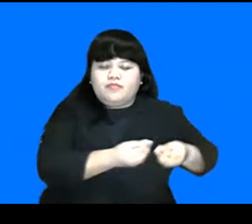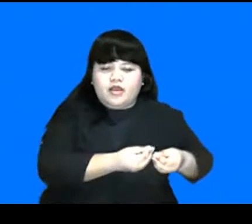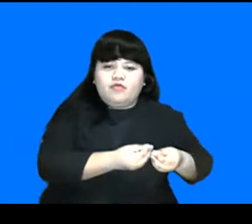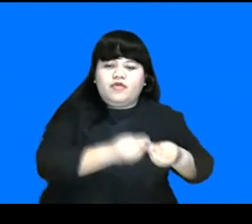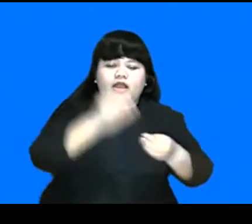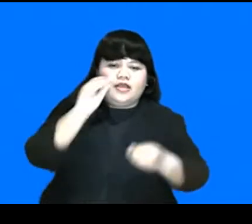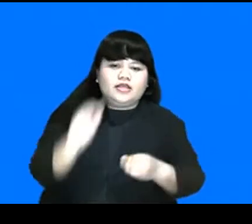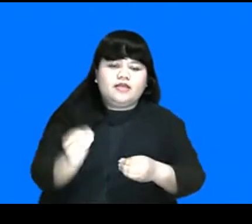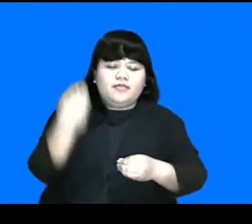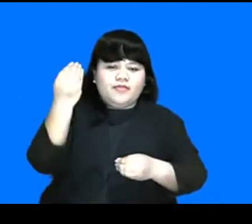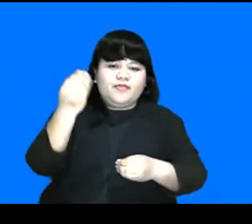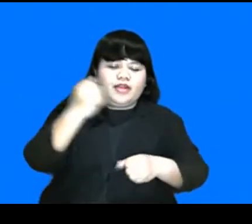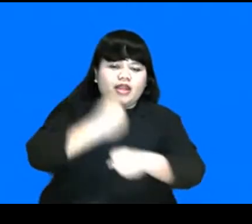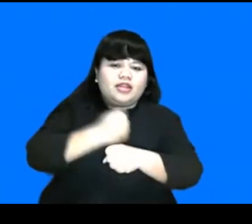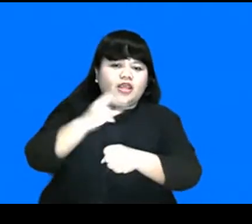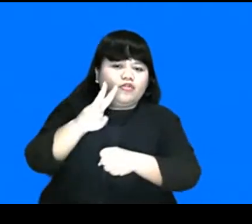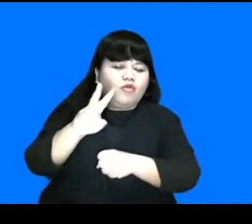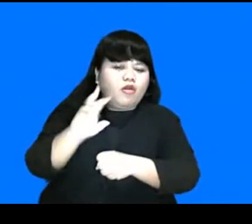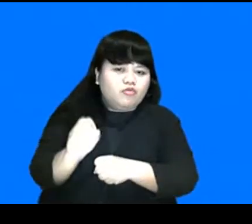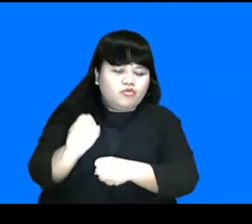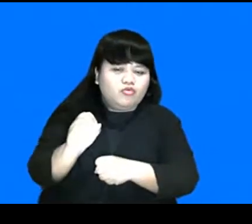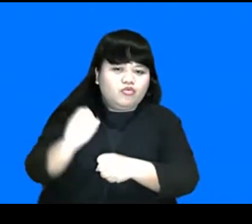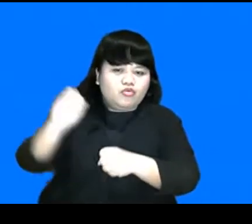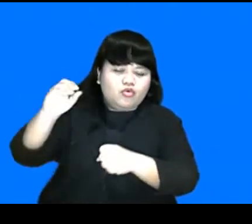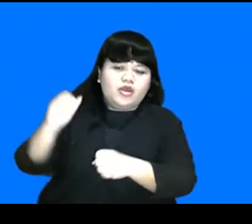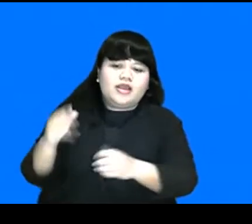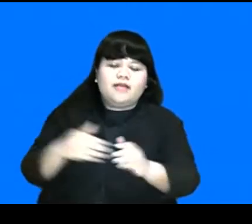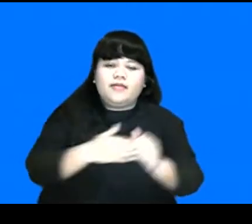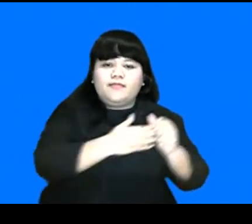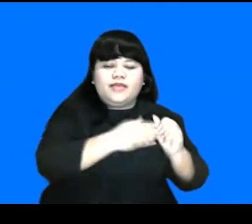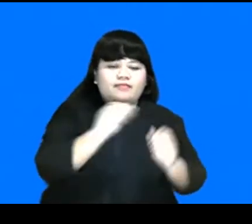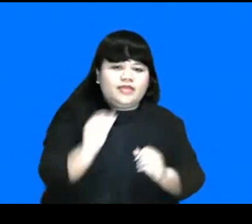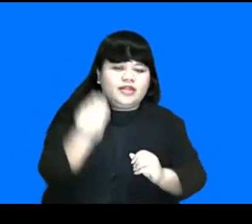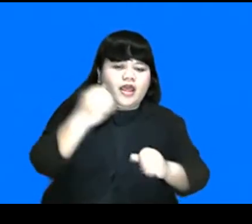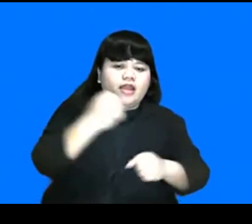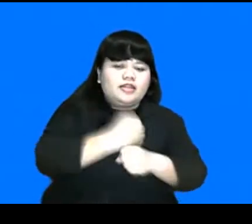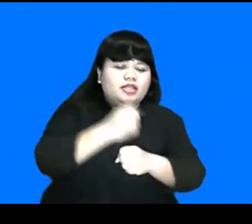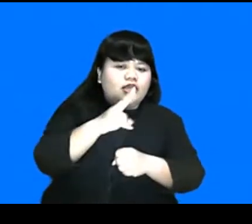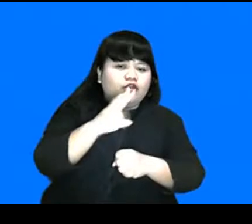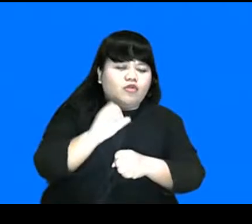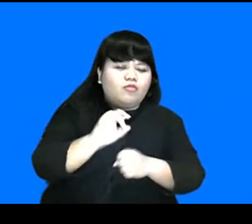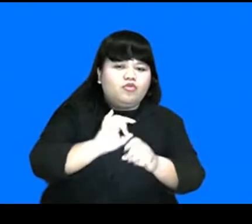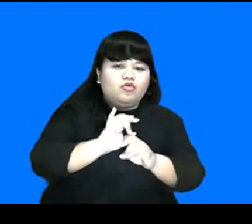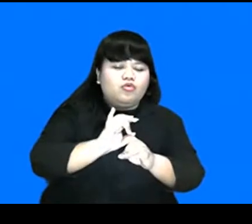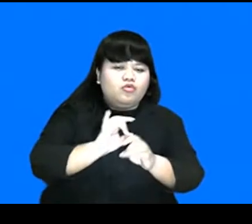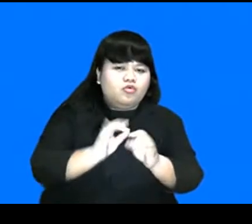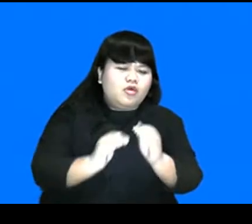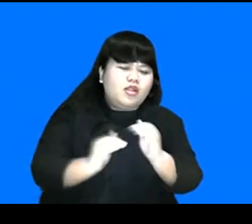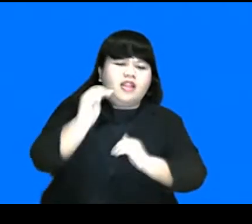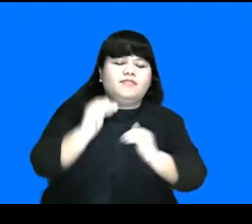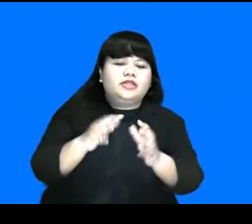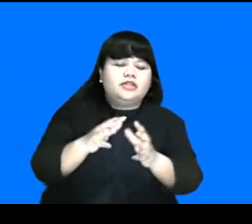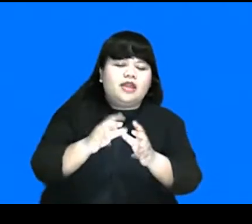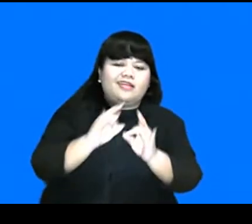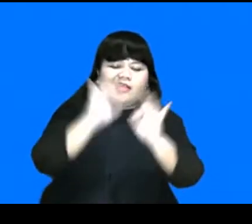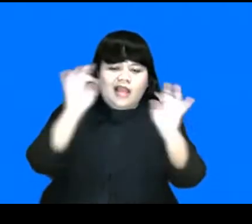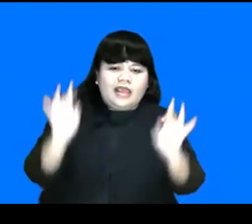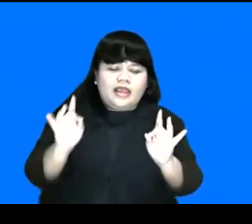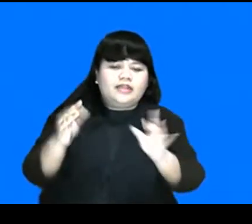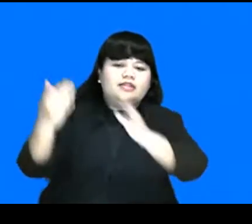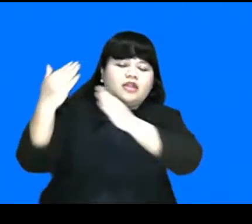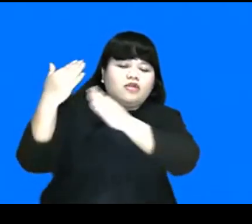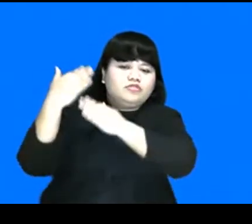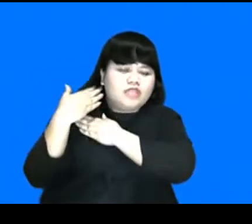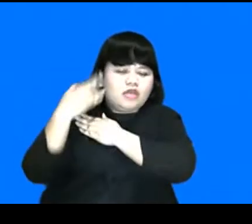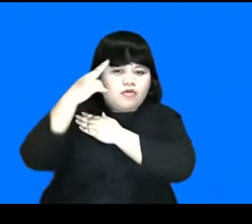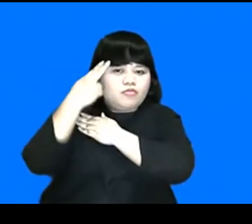G20 leadership, more than anyone else, is responsible to wipe every tear from every eye,